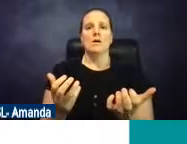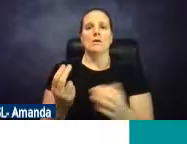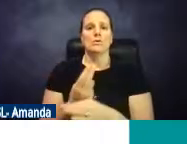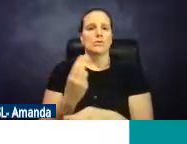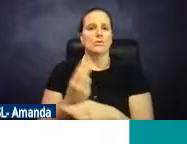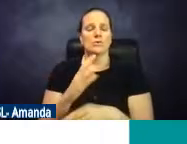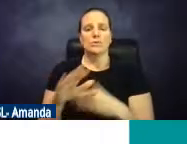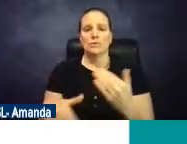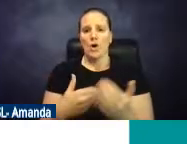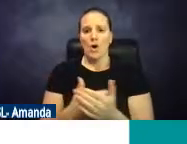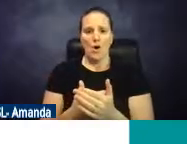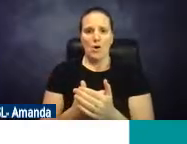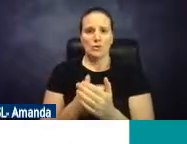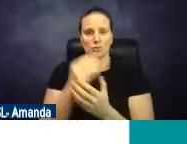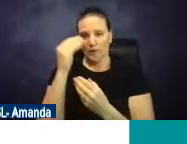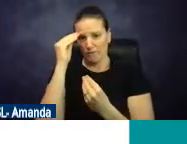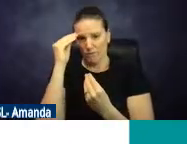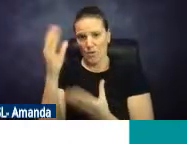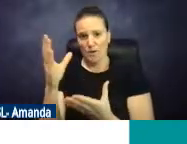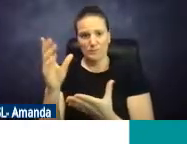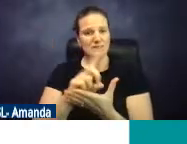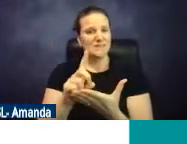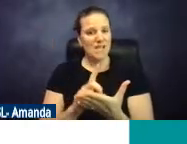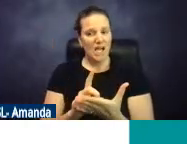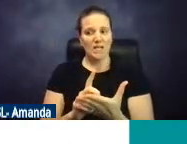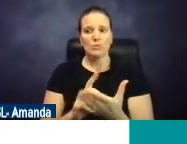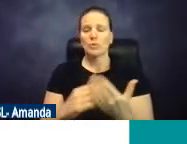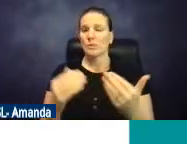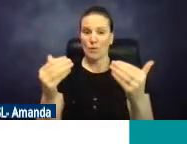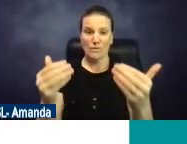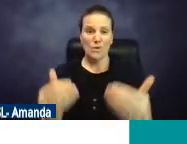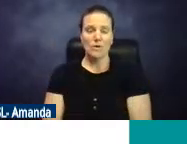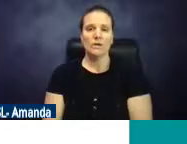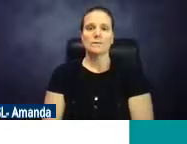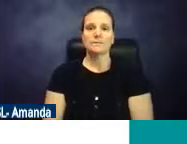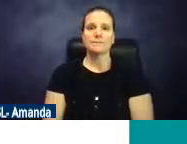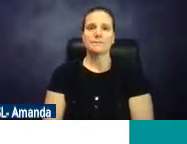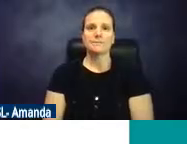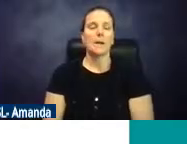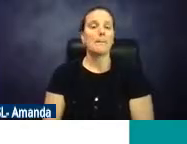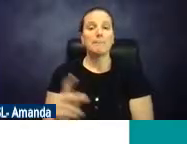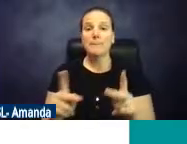these to inform the design as we move forward. Again, this people